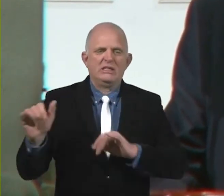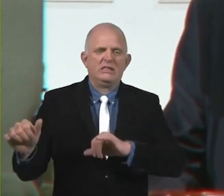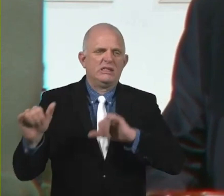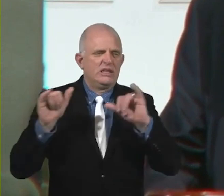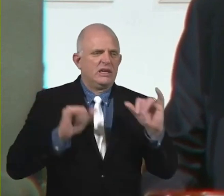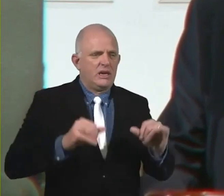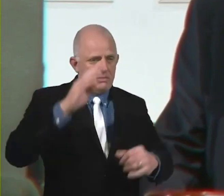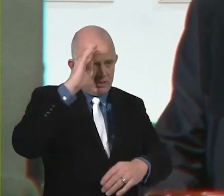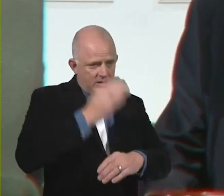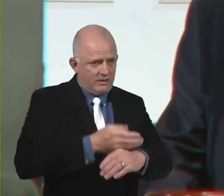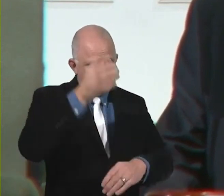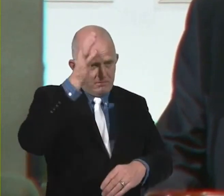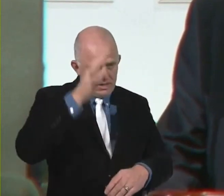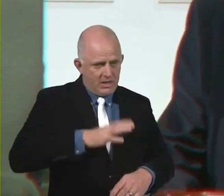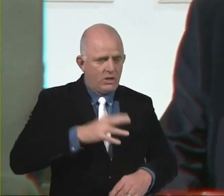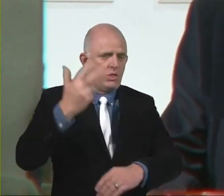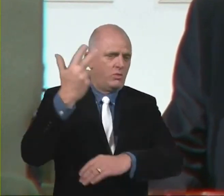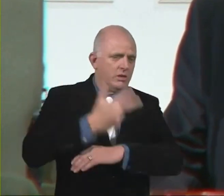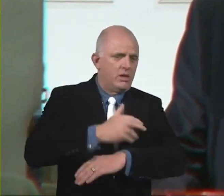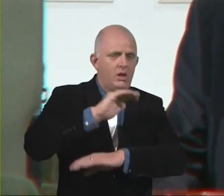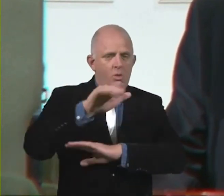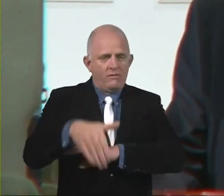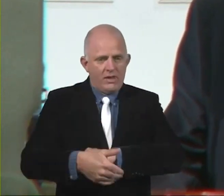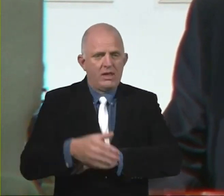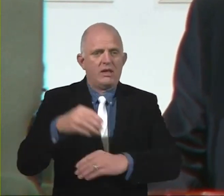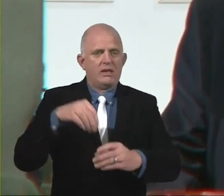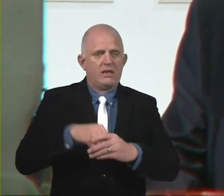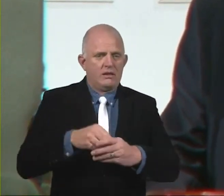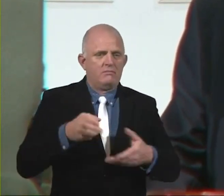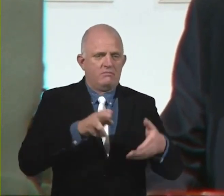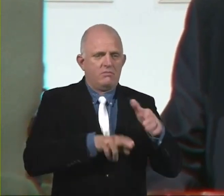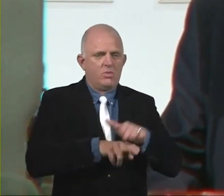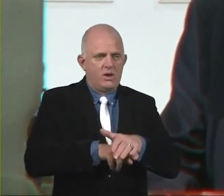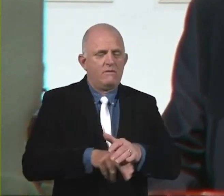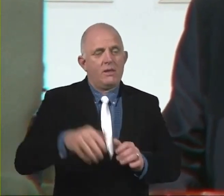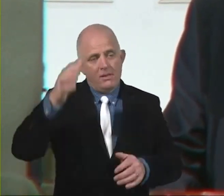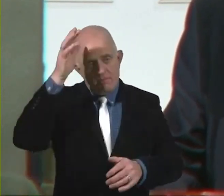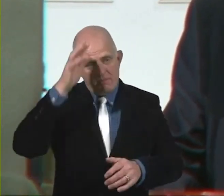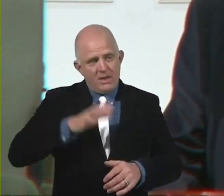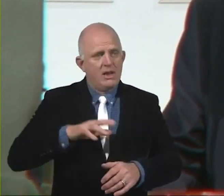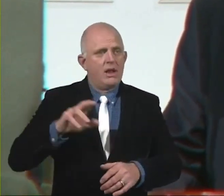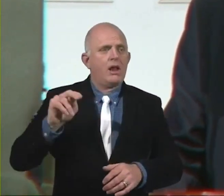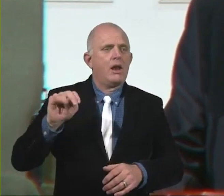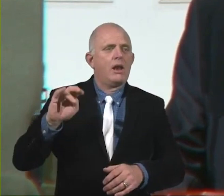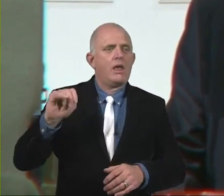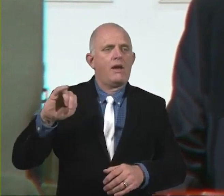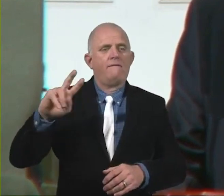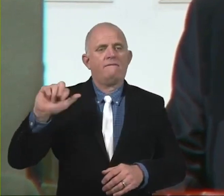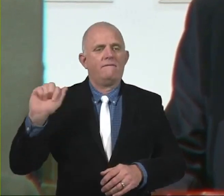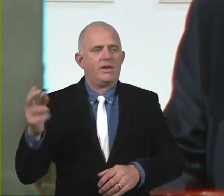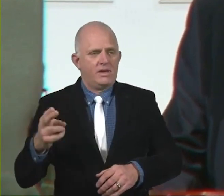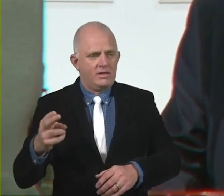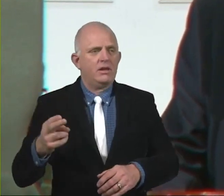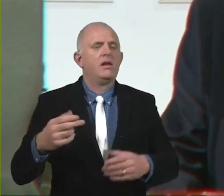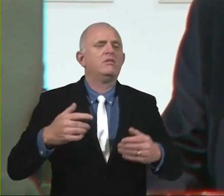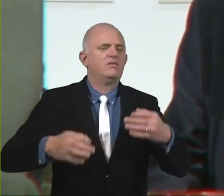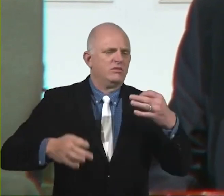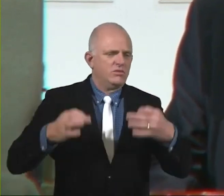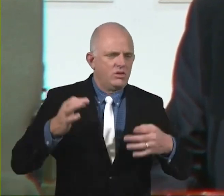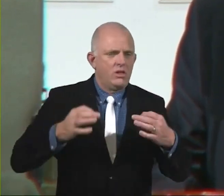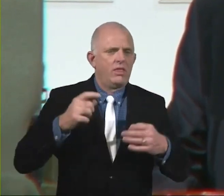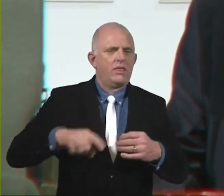3 nights in the heart of the earth. The men of Nineveh shall rise in judgment with this generation and shall condemn it because